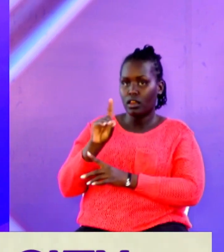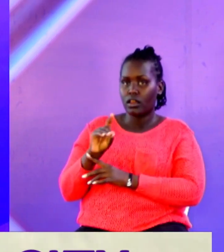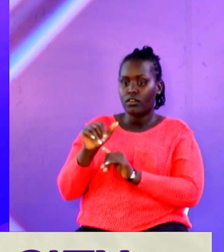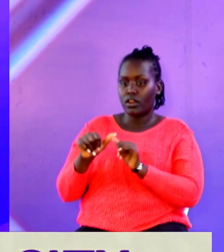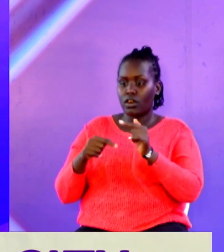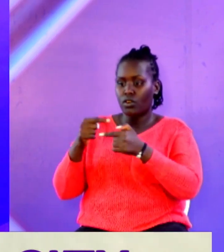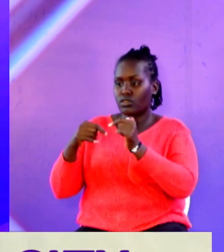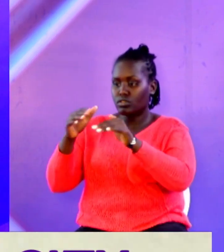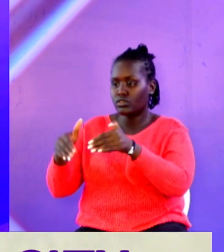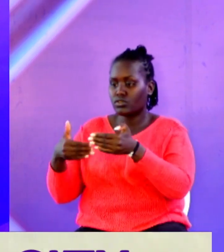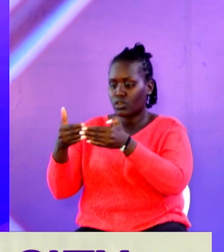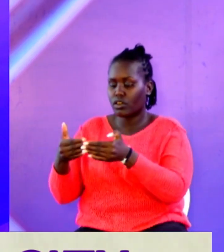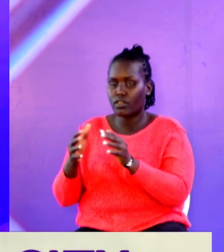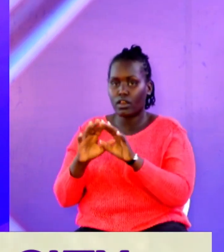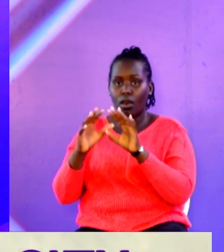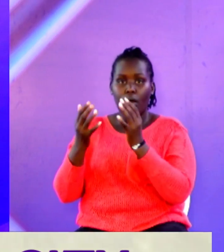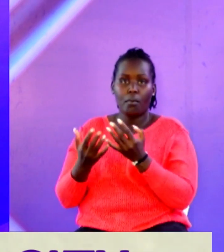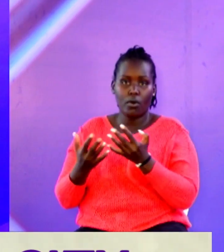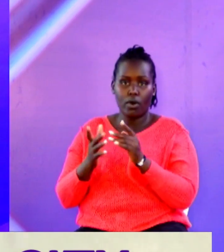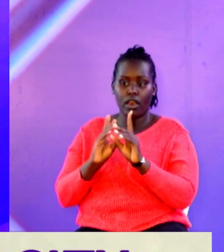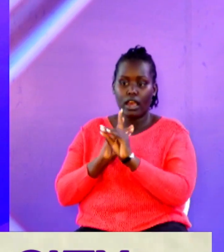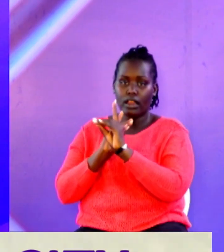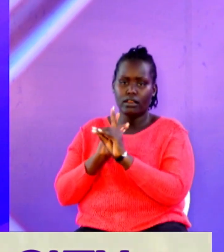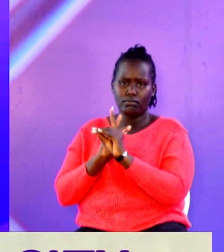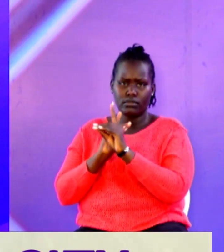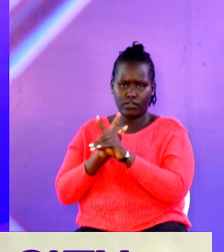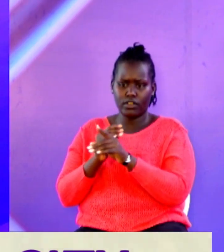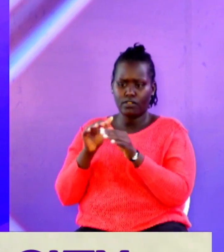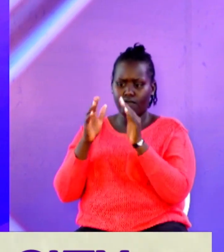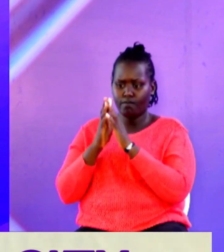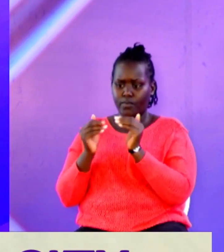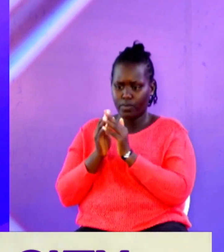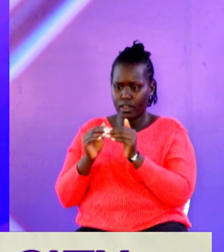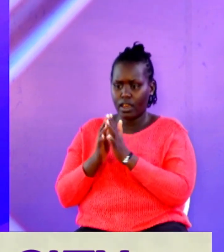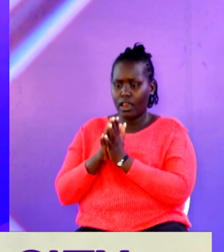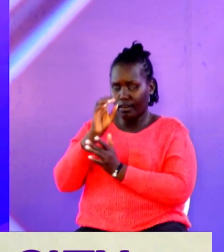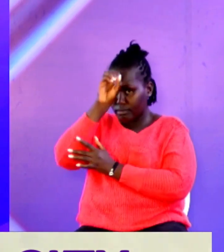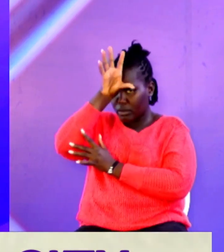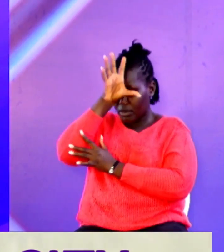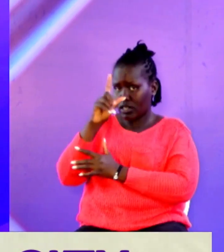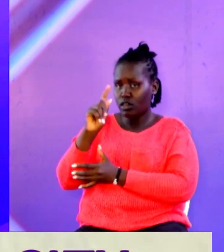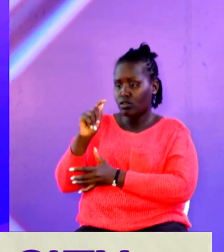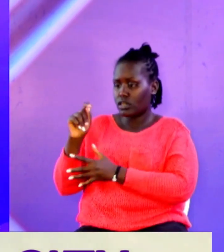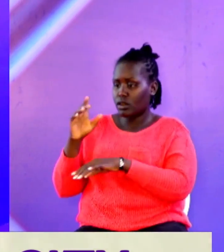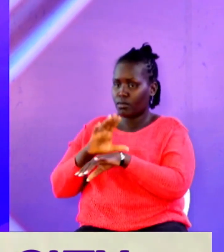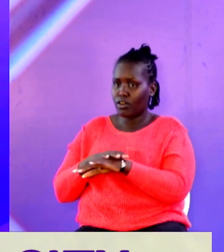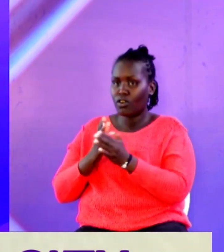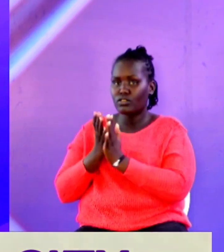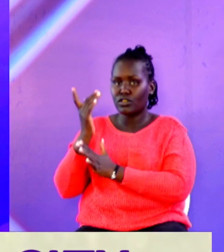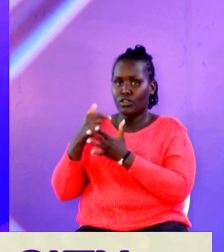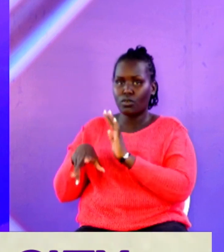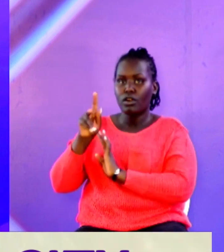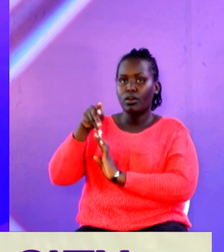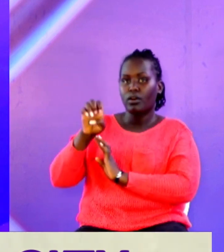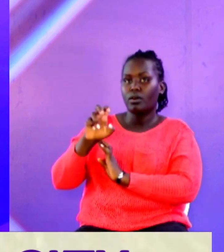to distribute the ball to the defense of Arsenal, and surprisingly, Tottenham got it through Pep